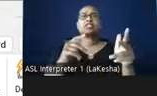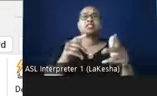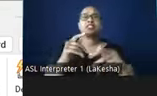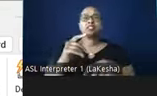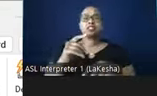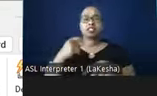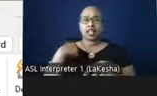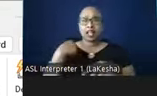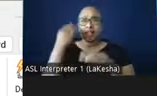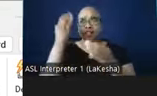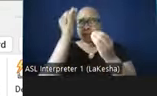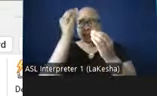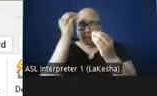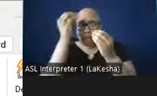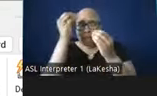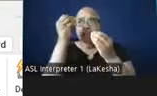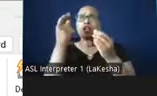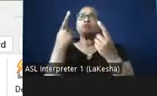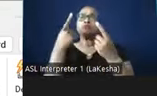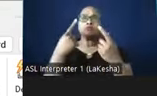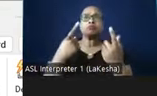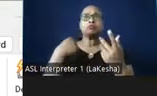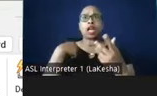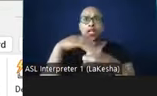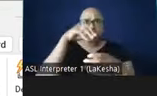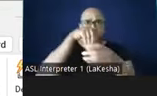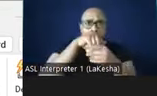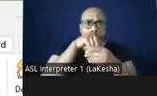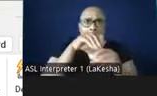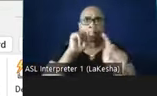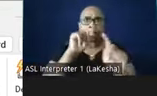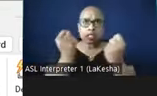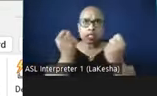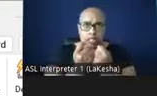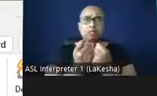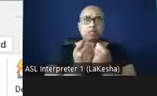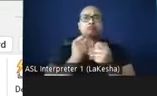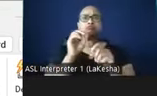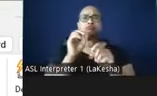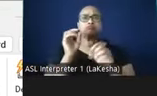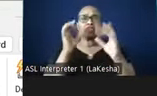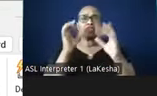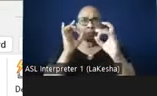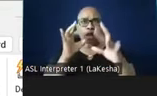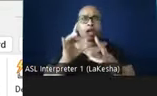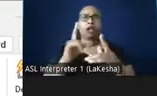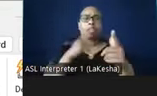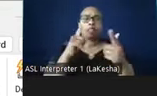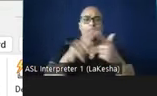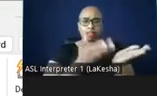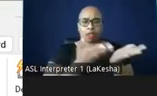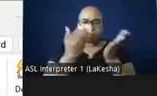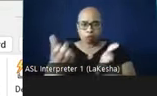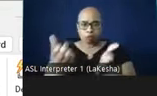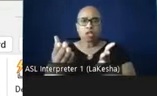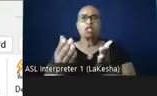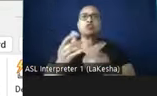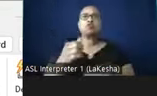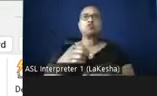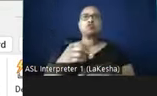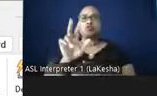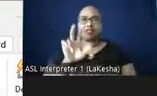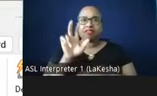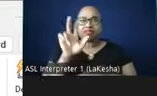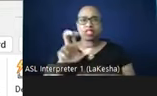and an interdisciplinary team to provide input. And then they bring it to the Investment Review Board to see if they can get funding. So that